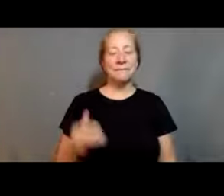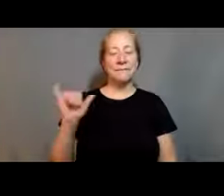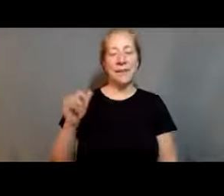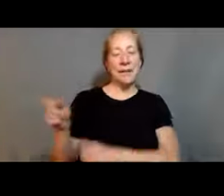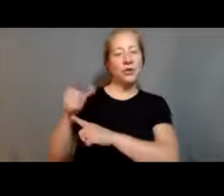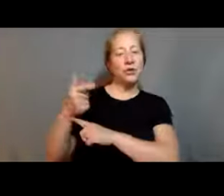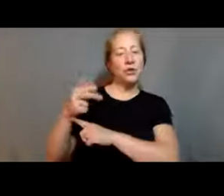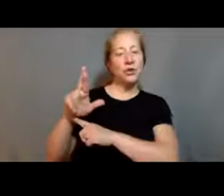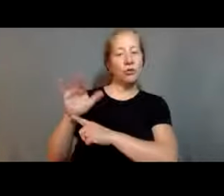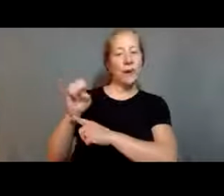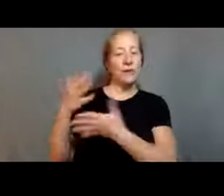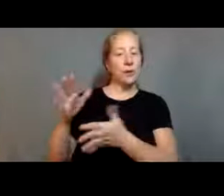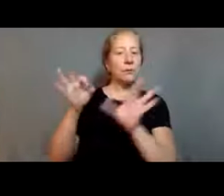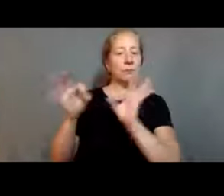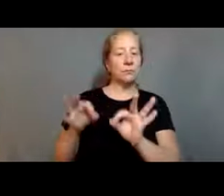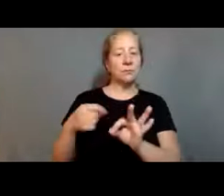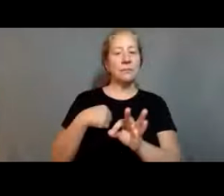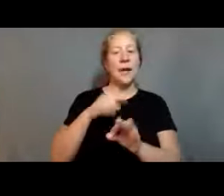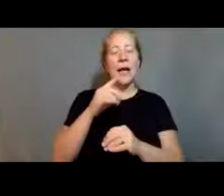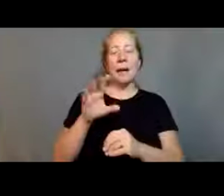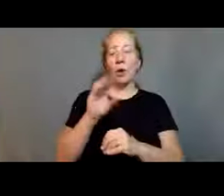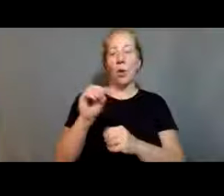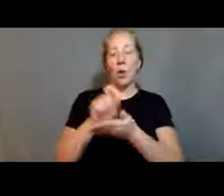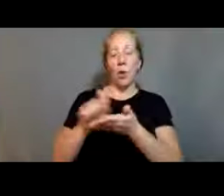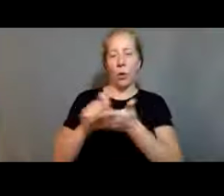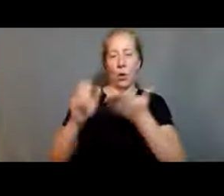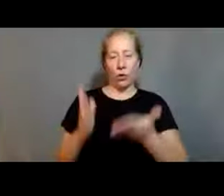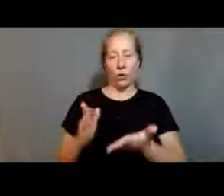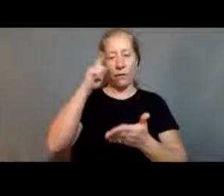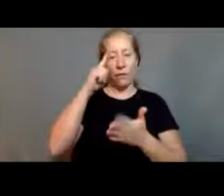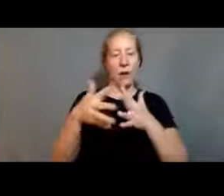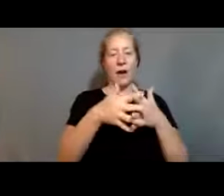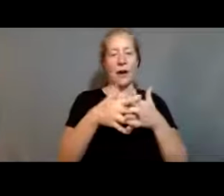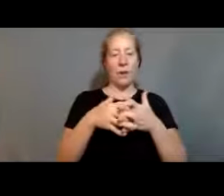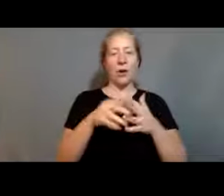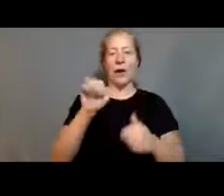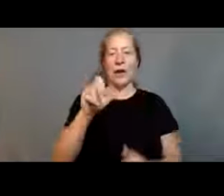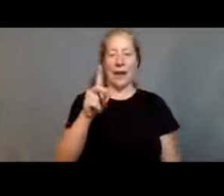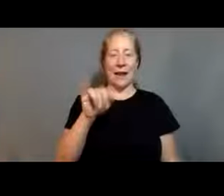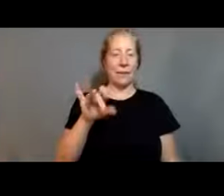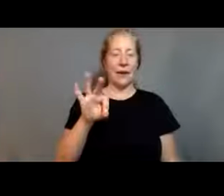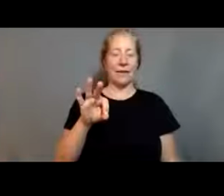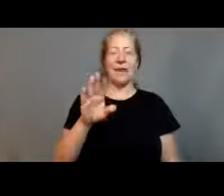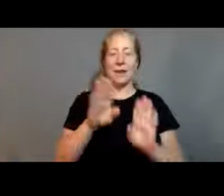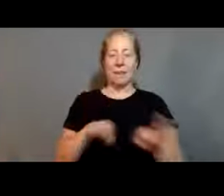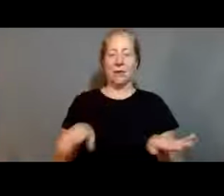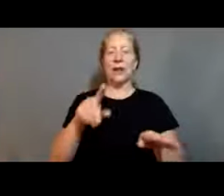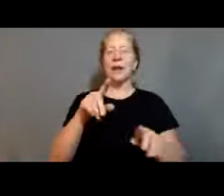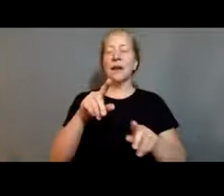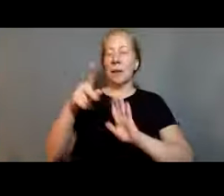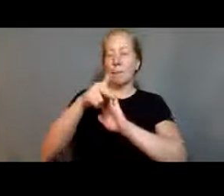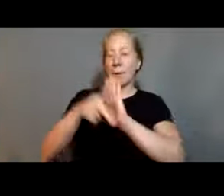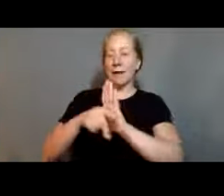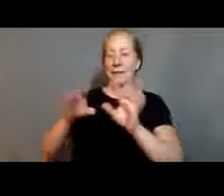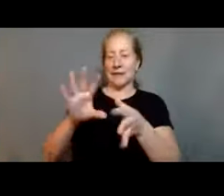stated in the introduction, I'm the co-author of the American Academy of Pediatrics Policy Statement on the Impact of Racism on Child